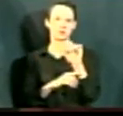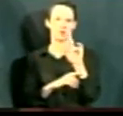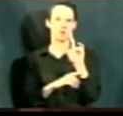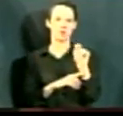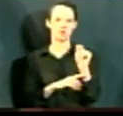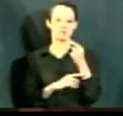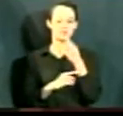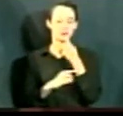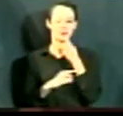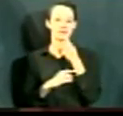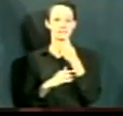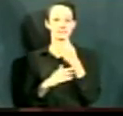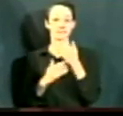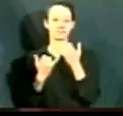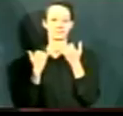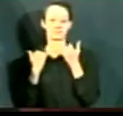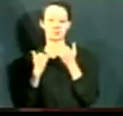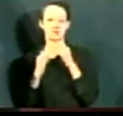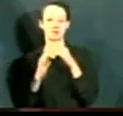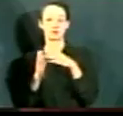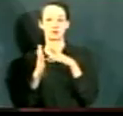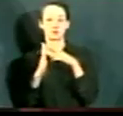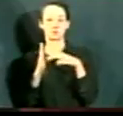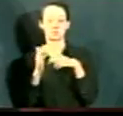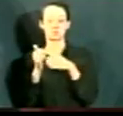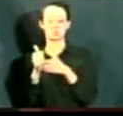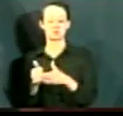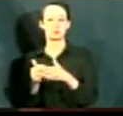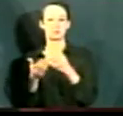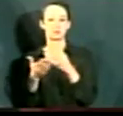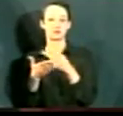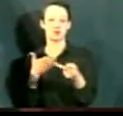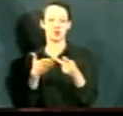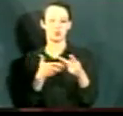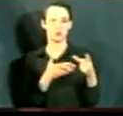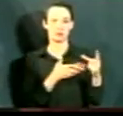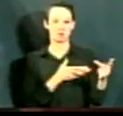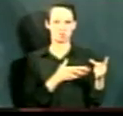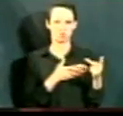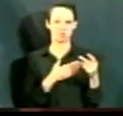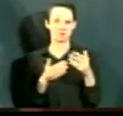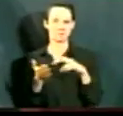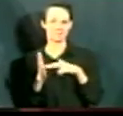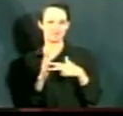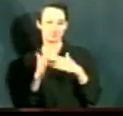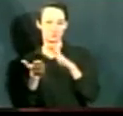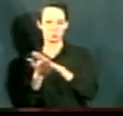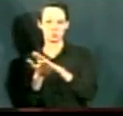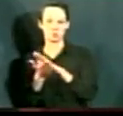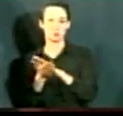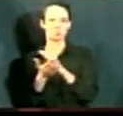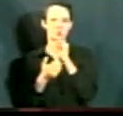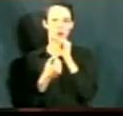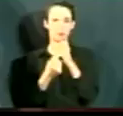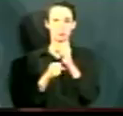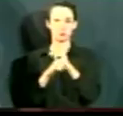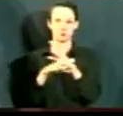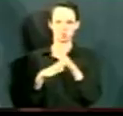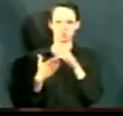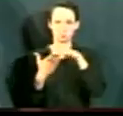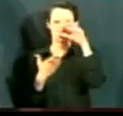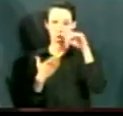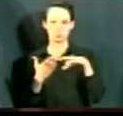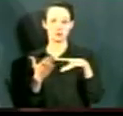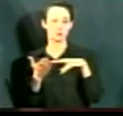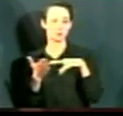logic, the Secretary sees evidence that schools are failing to adequately protect students as a reason to